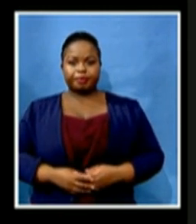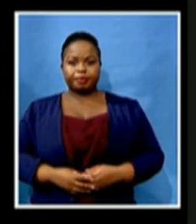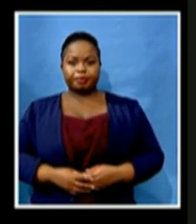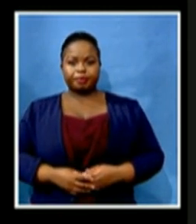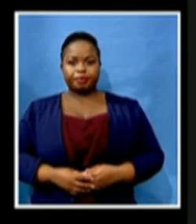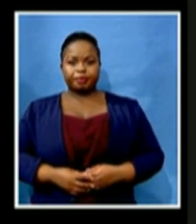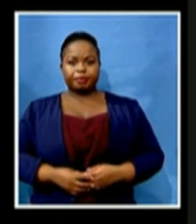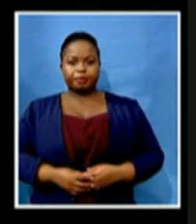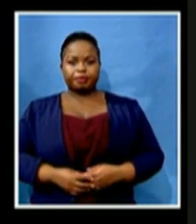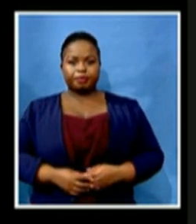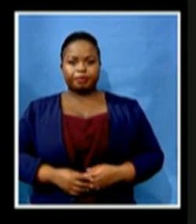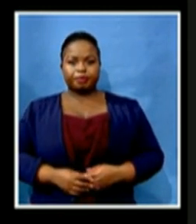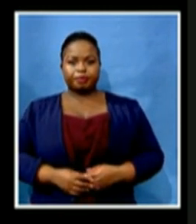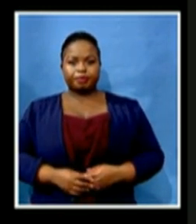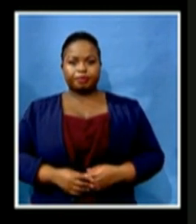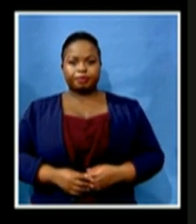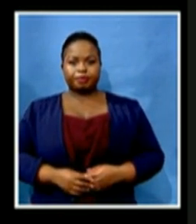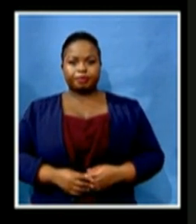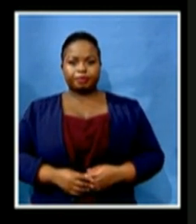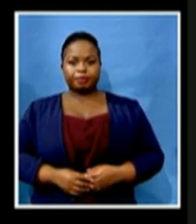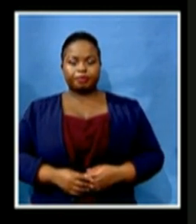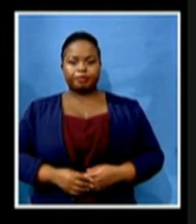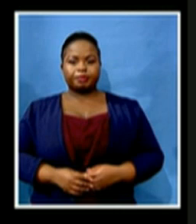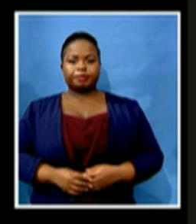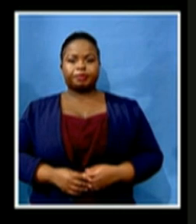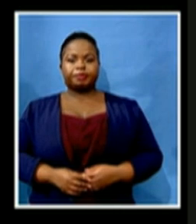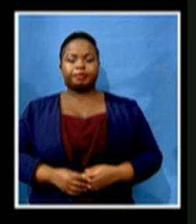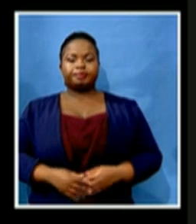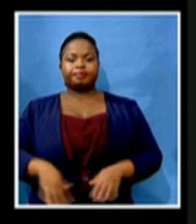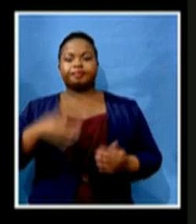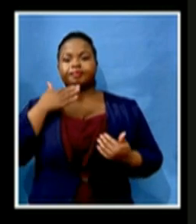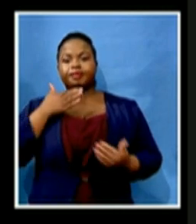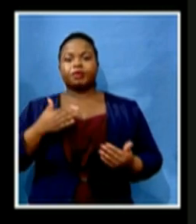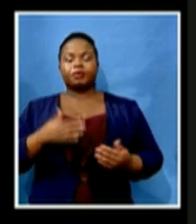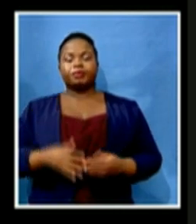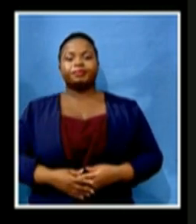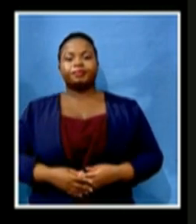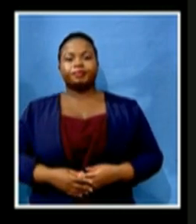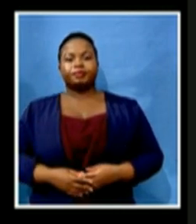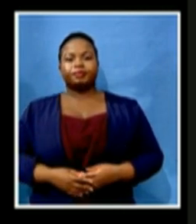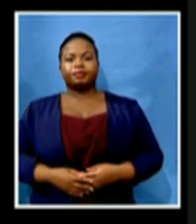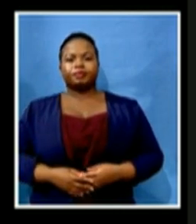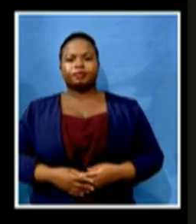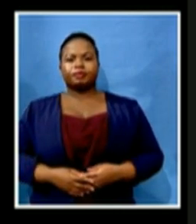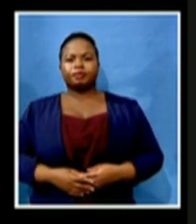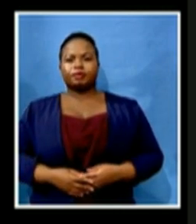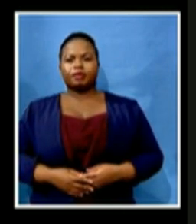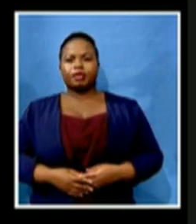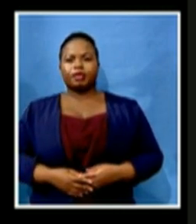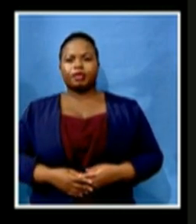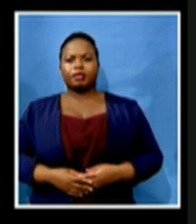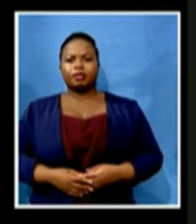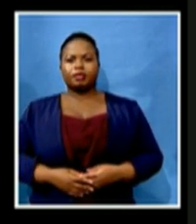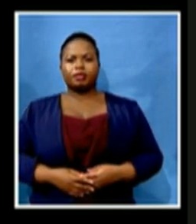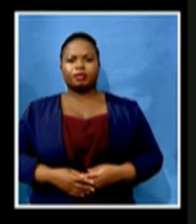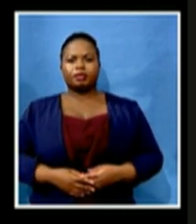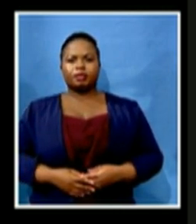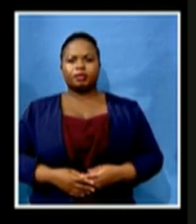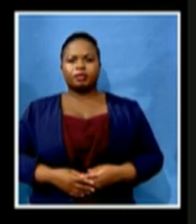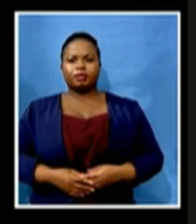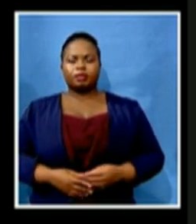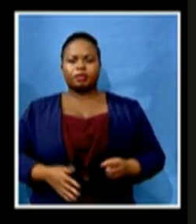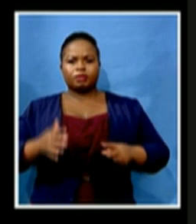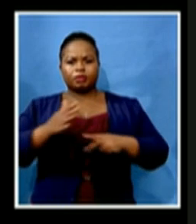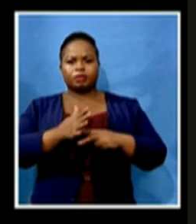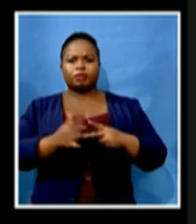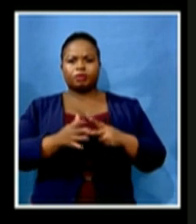Thanks, Dr. Manzi. I think there are two questions directed at me. The first one, I think it's important